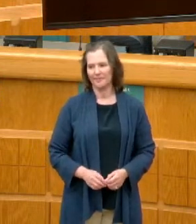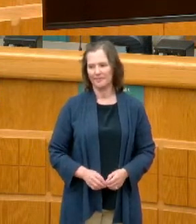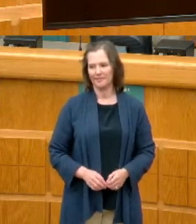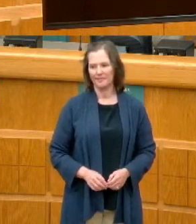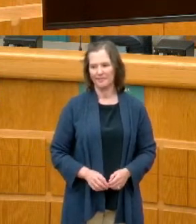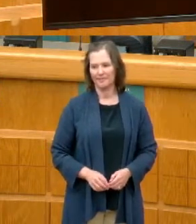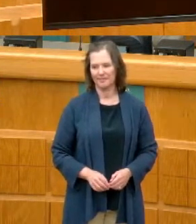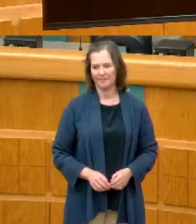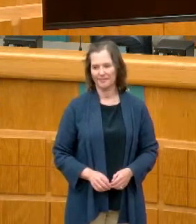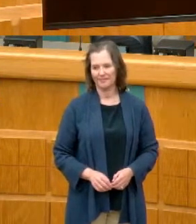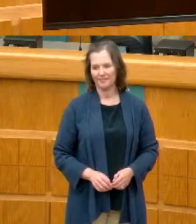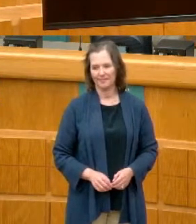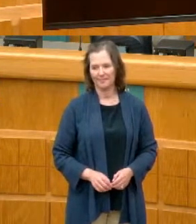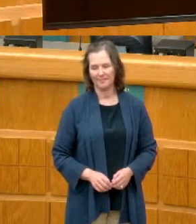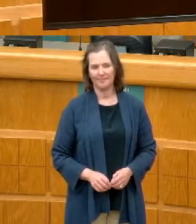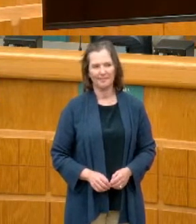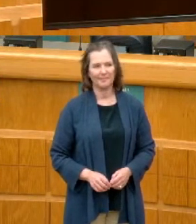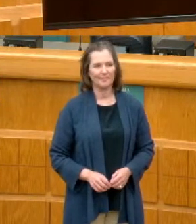por su comunidad.